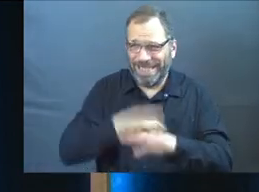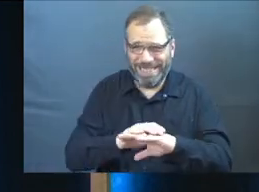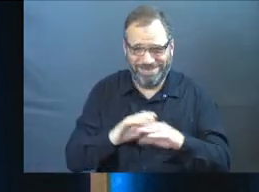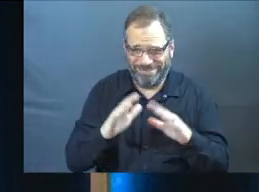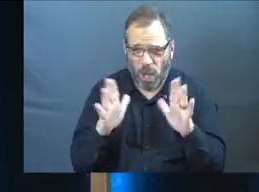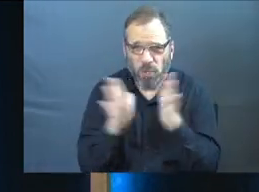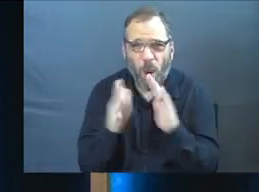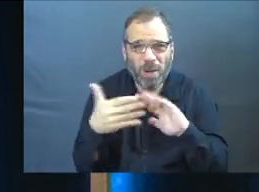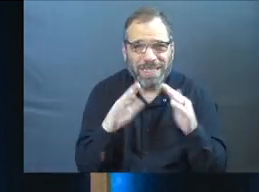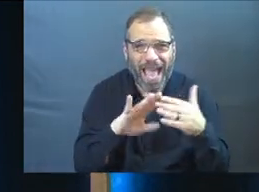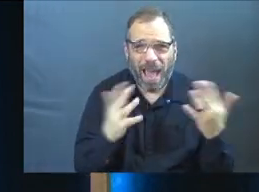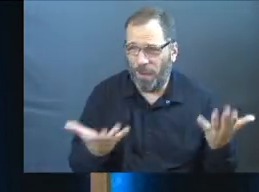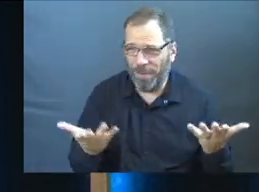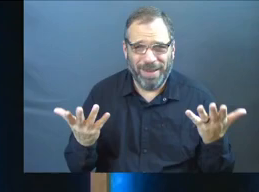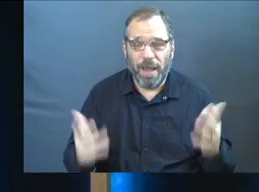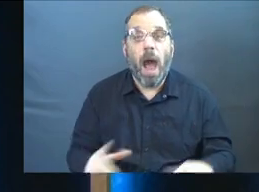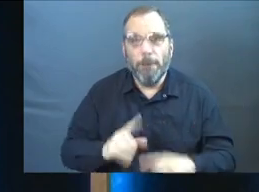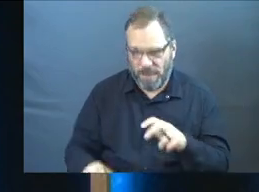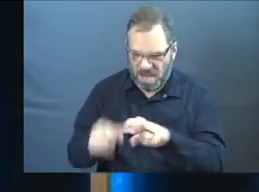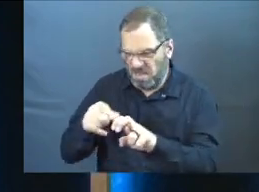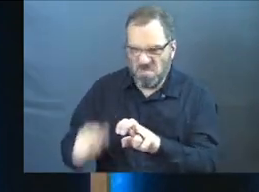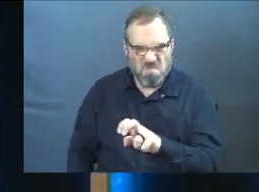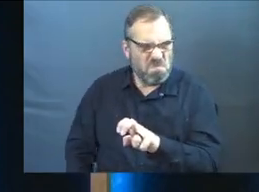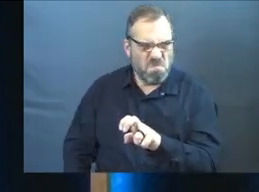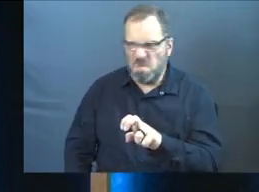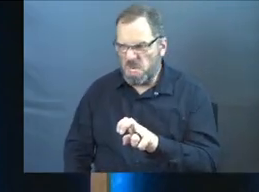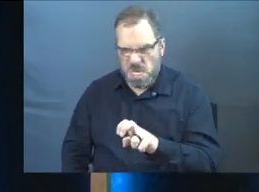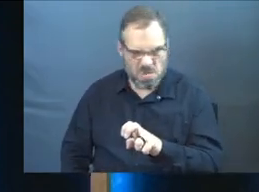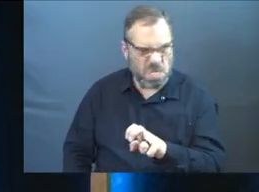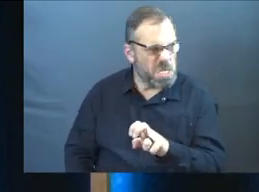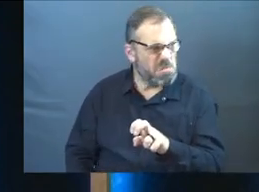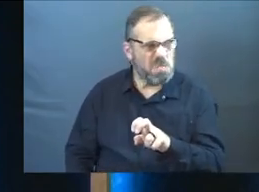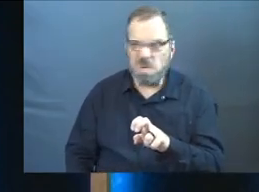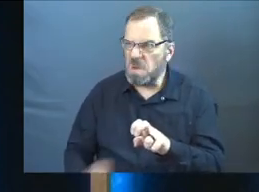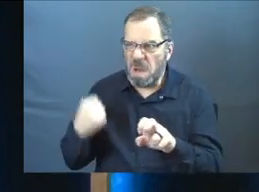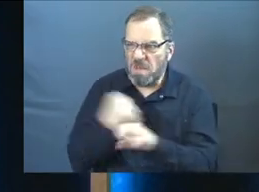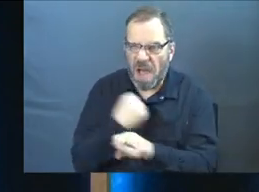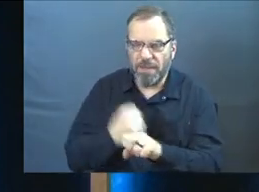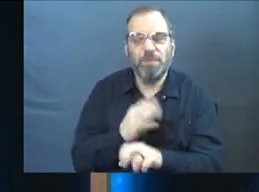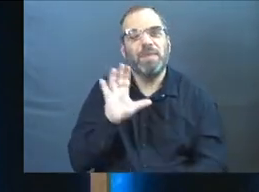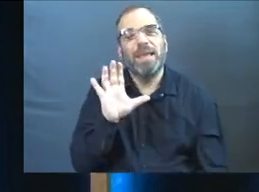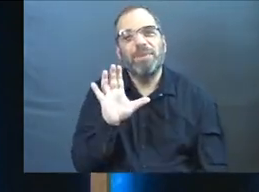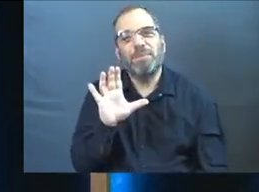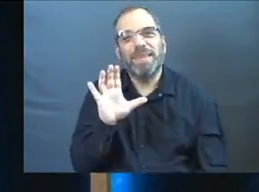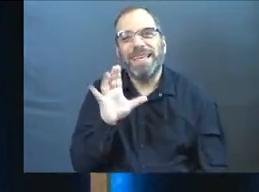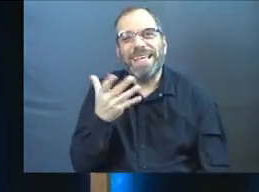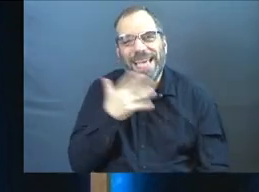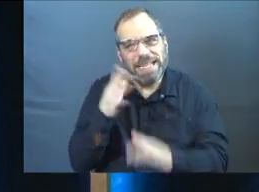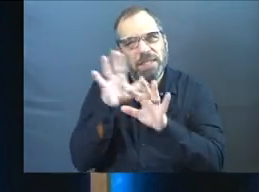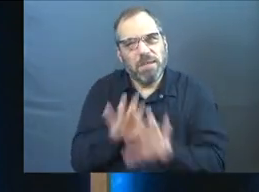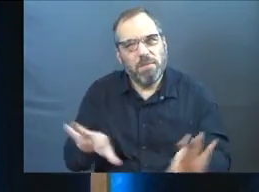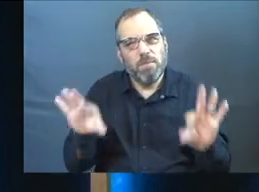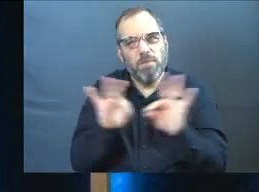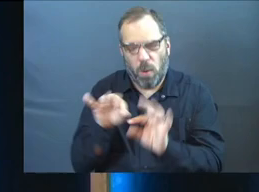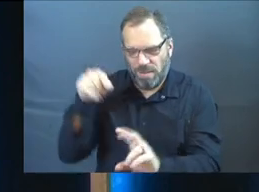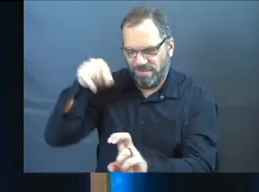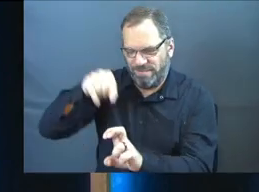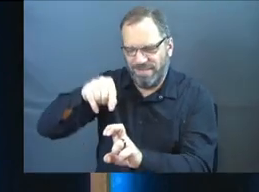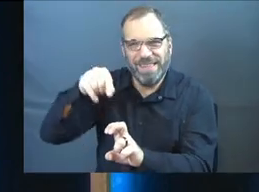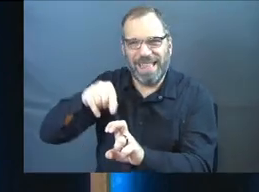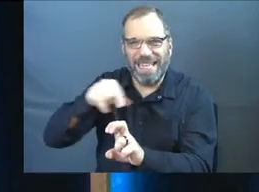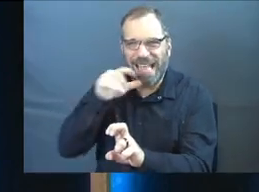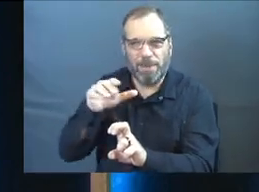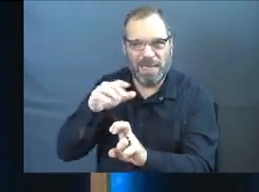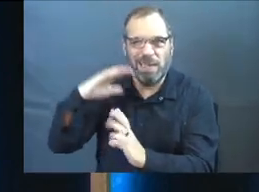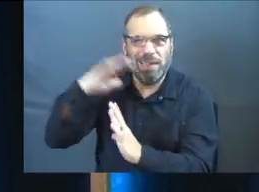suburbs. But she's still, you know, she's still fighting it. So it's really important that Millie not be